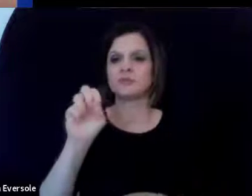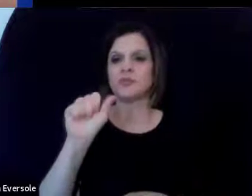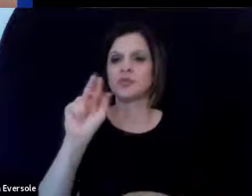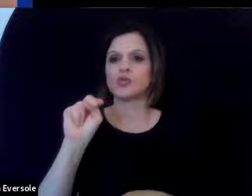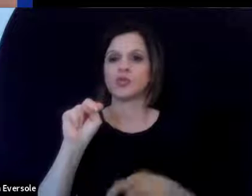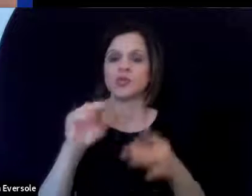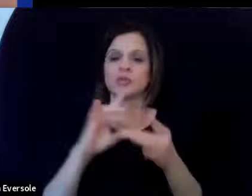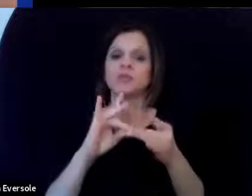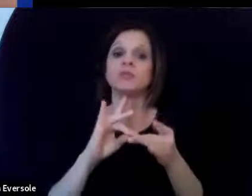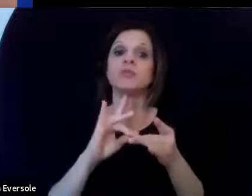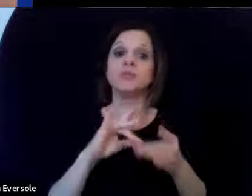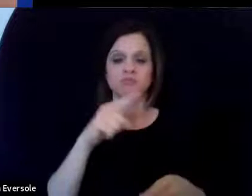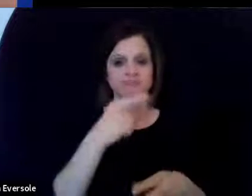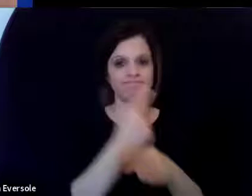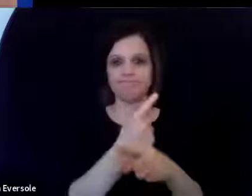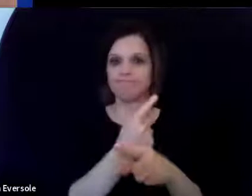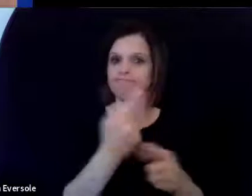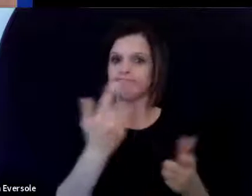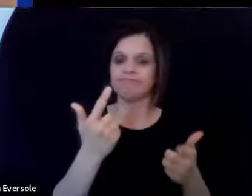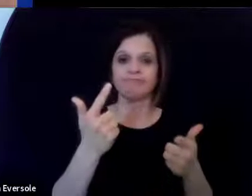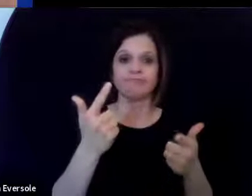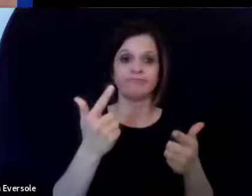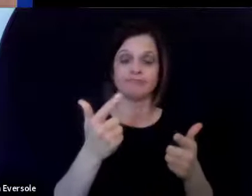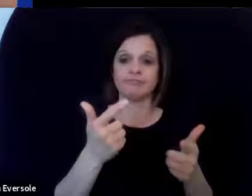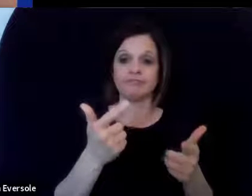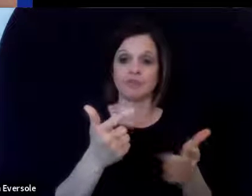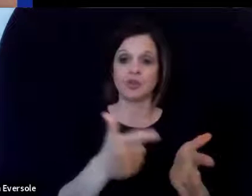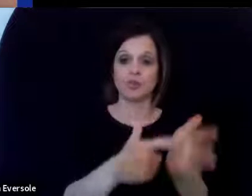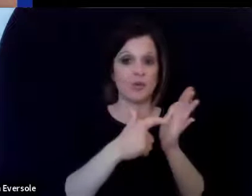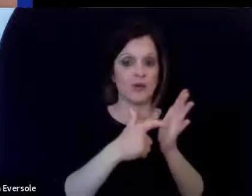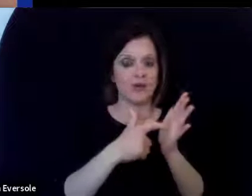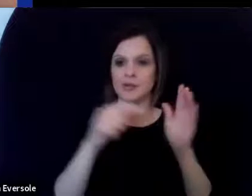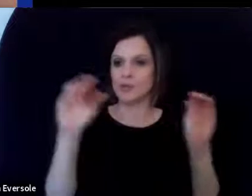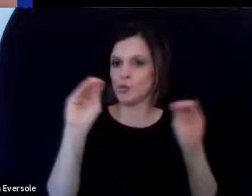no longer required, and I'm doing air quotes,